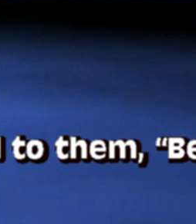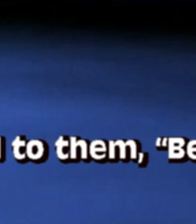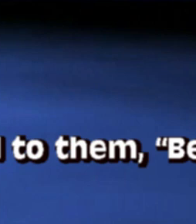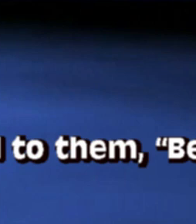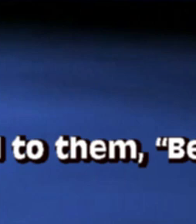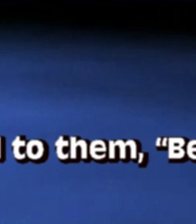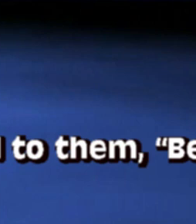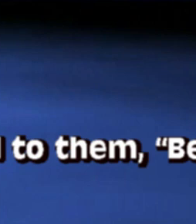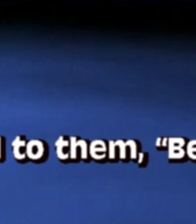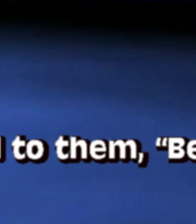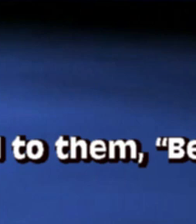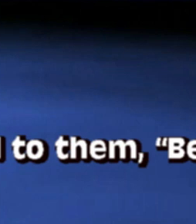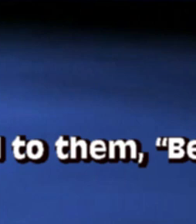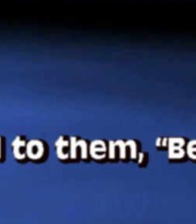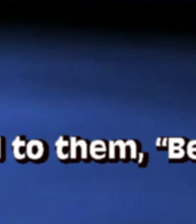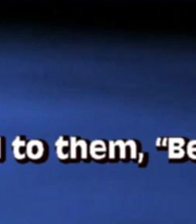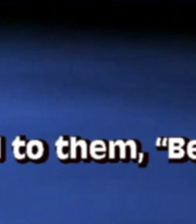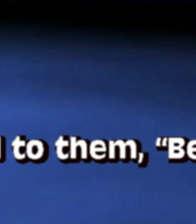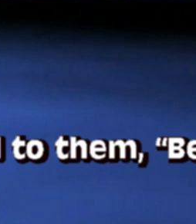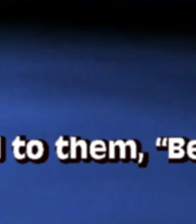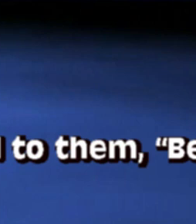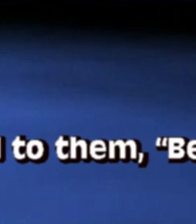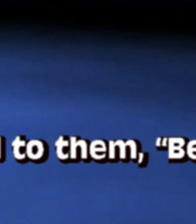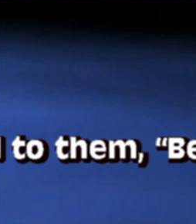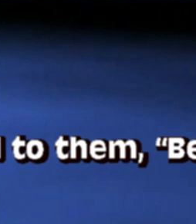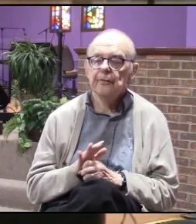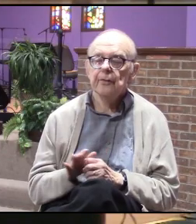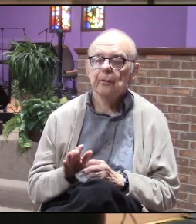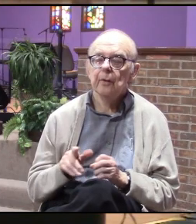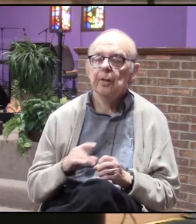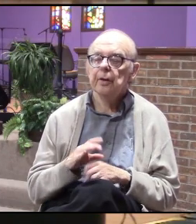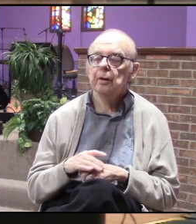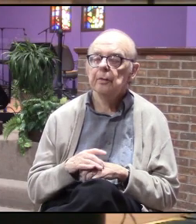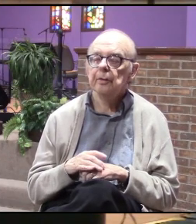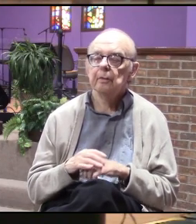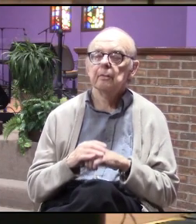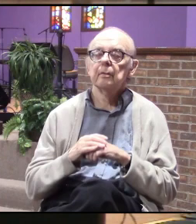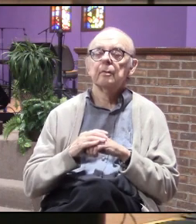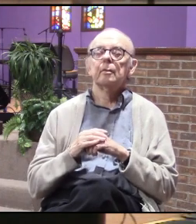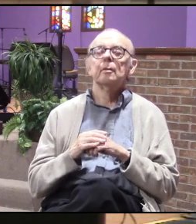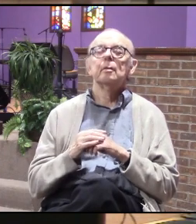to them, be fruitful and multiply and fill the earth.